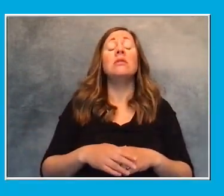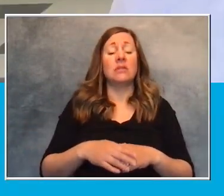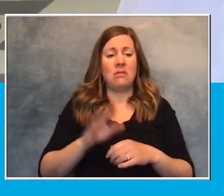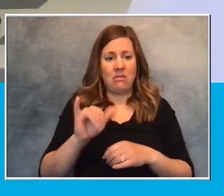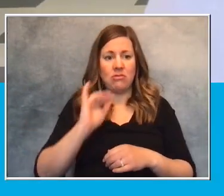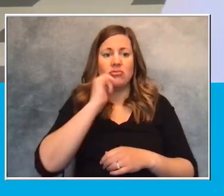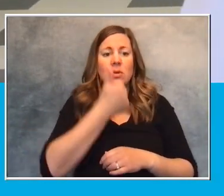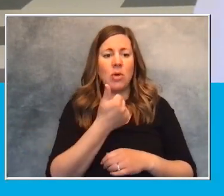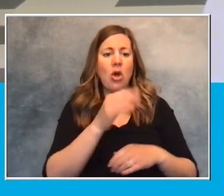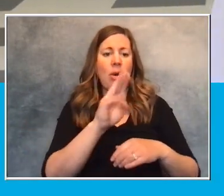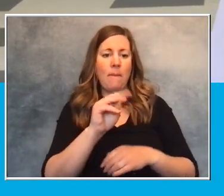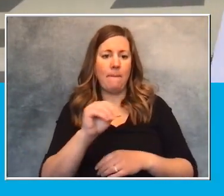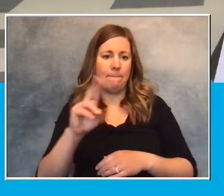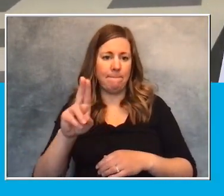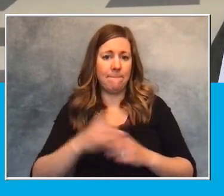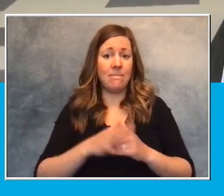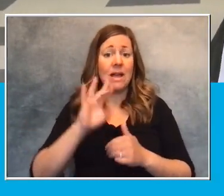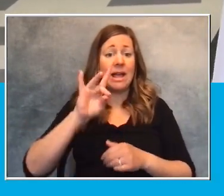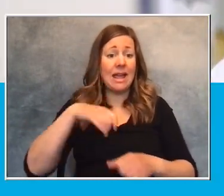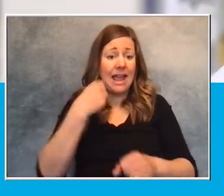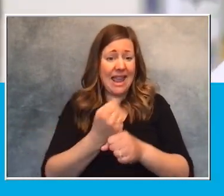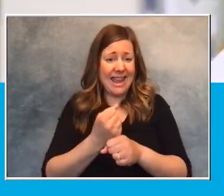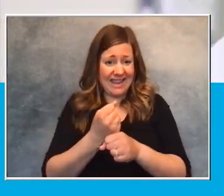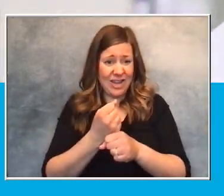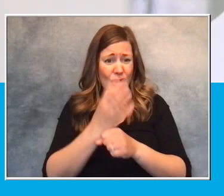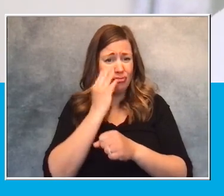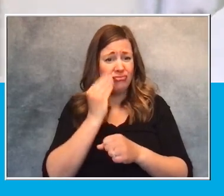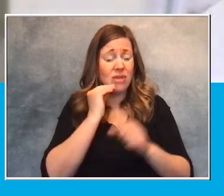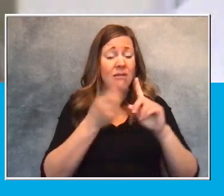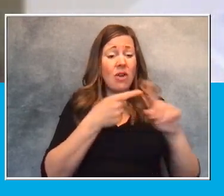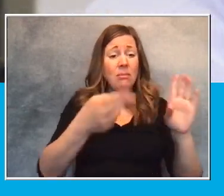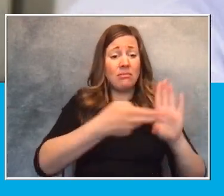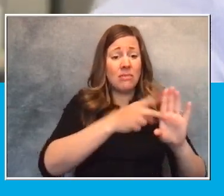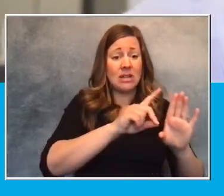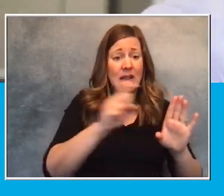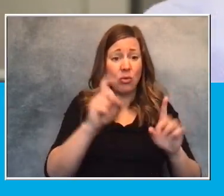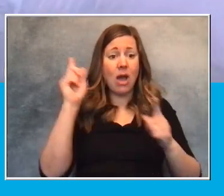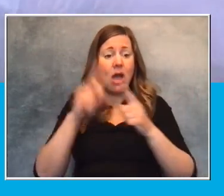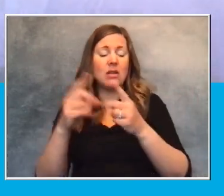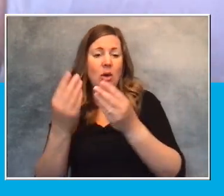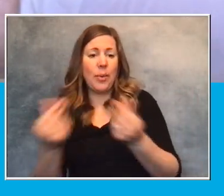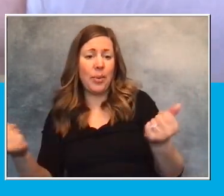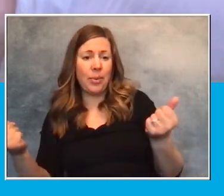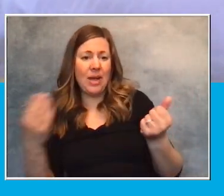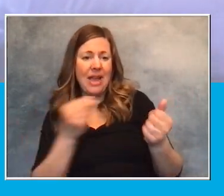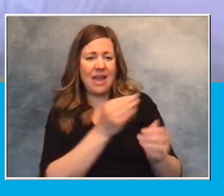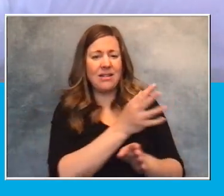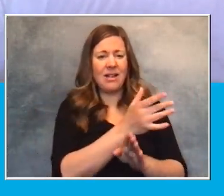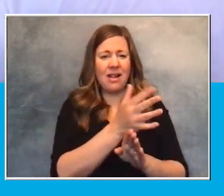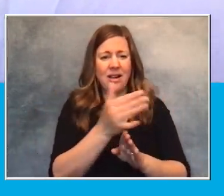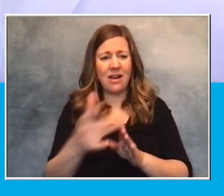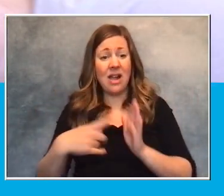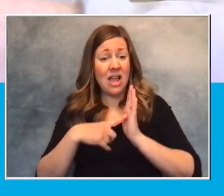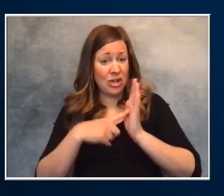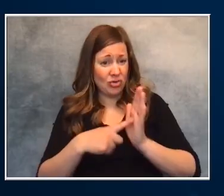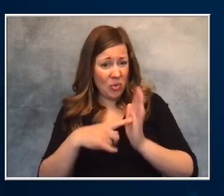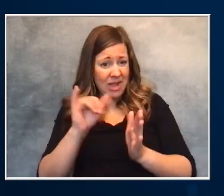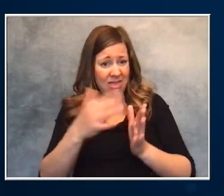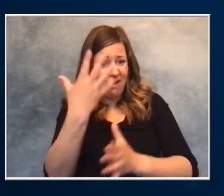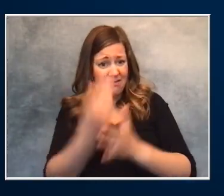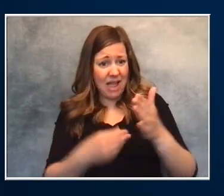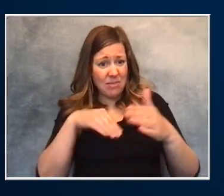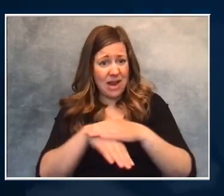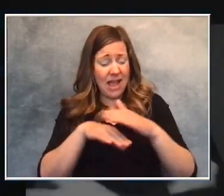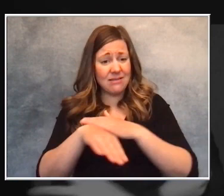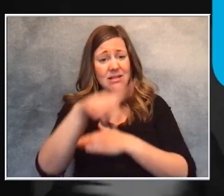Update. The 8-year journey from diagnosis to remission, plus the ugly gap in access Black patients can face. Friday